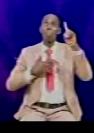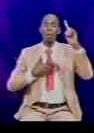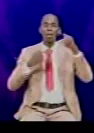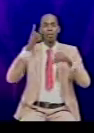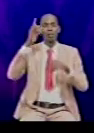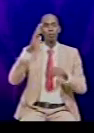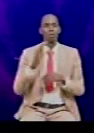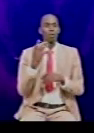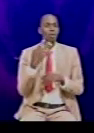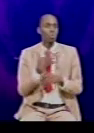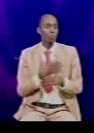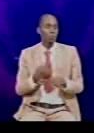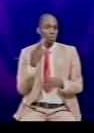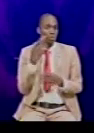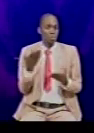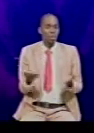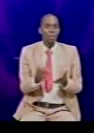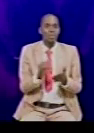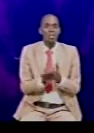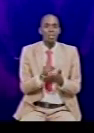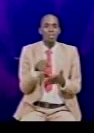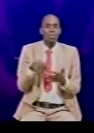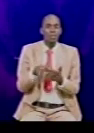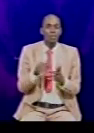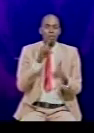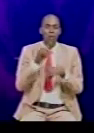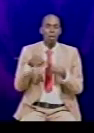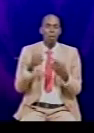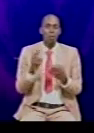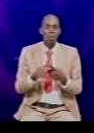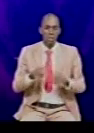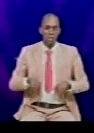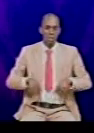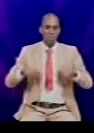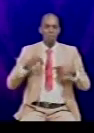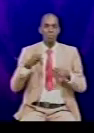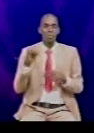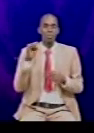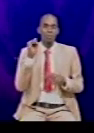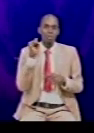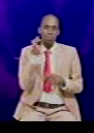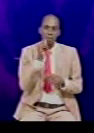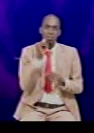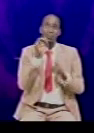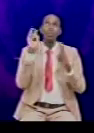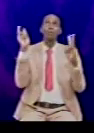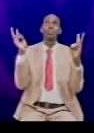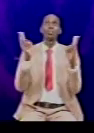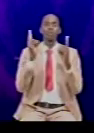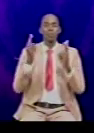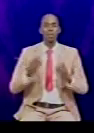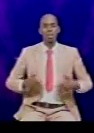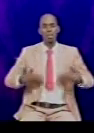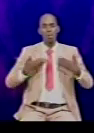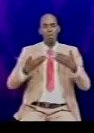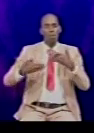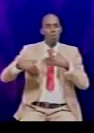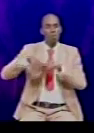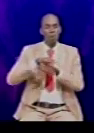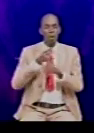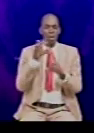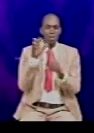that translates to living daily victorious life over besetting sins